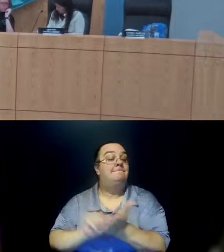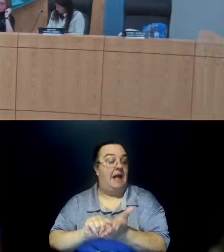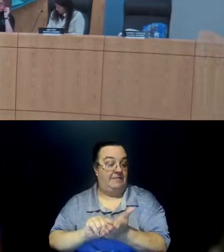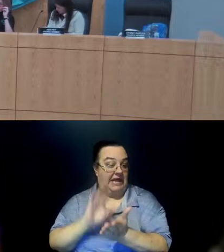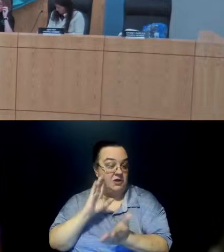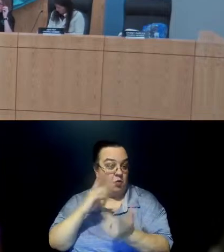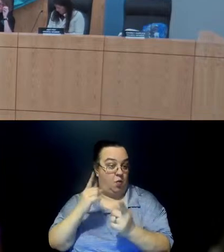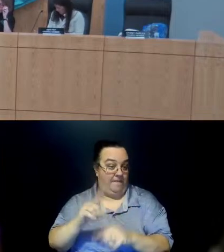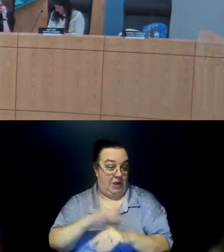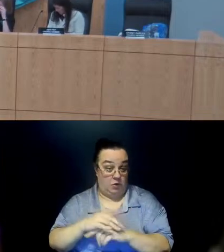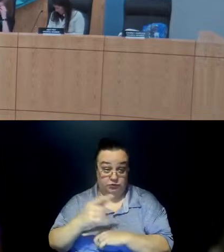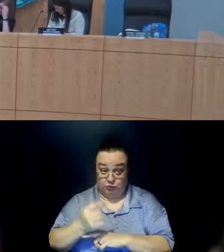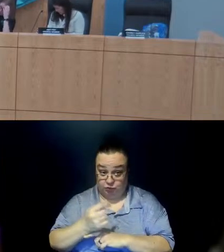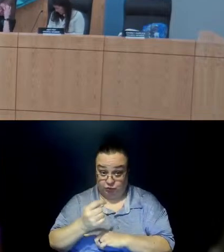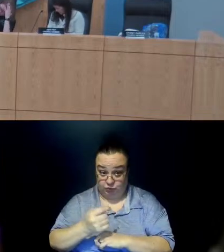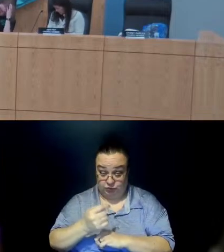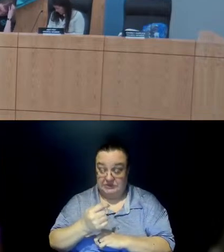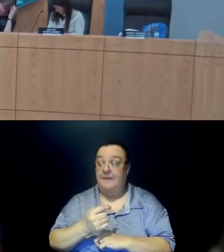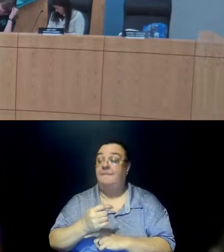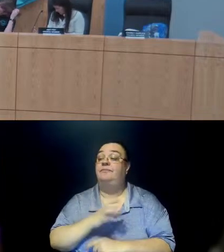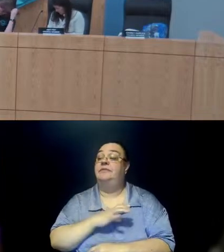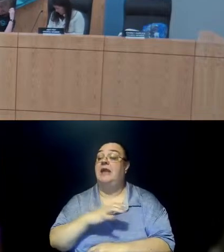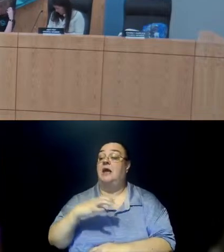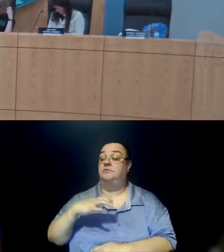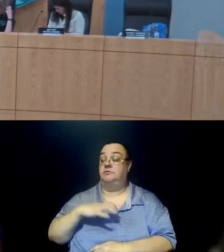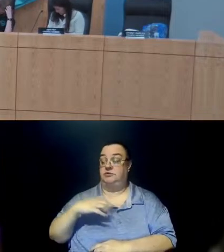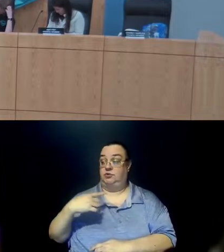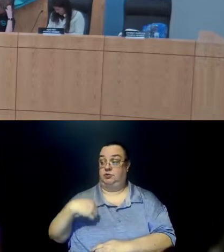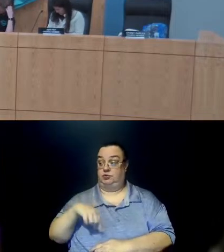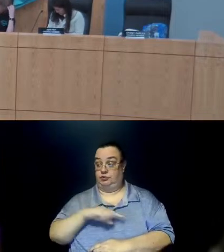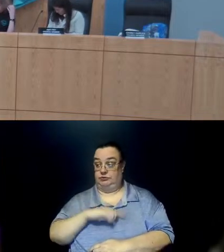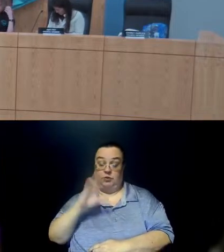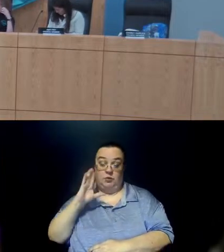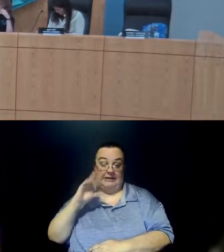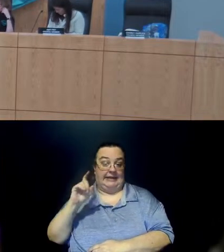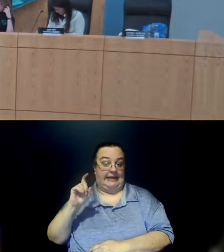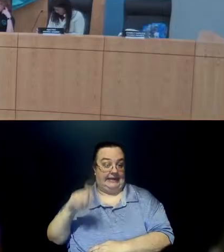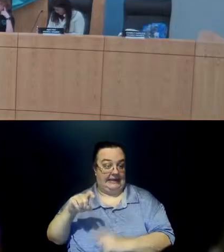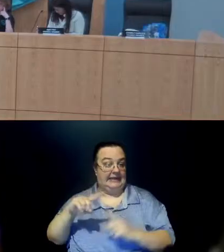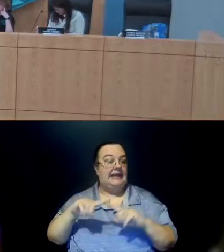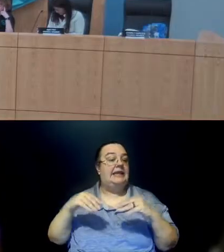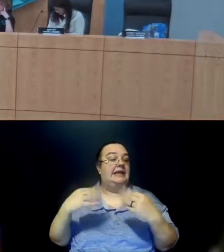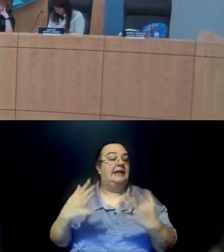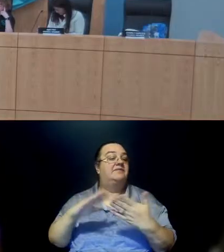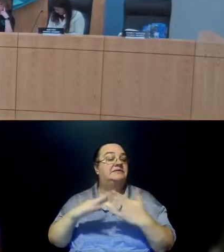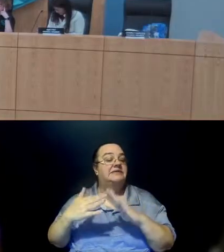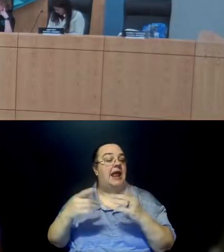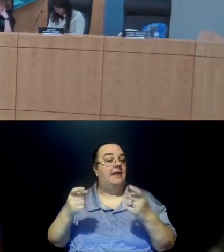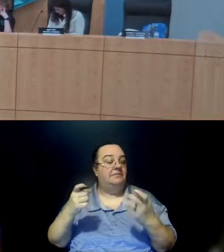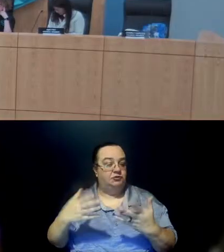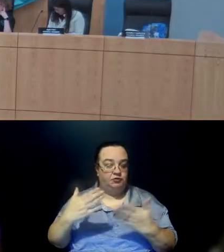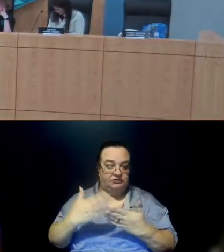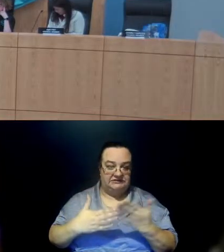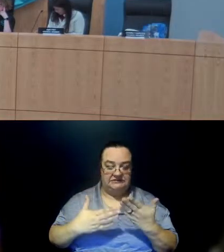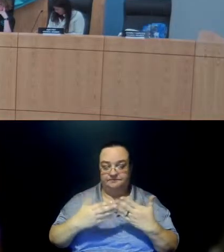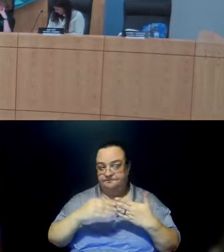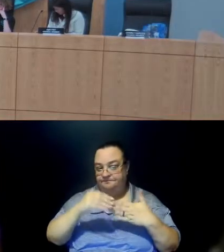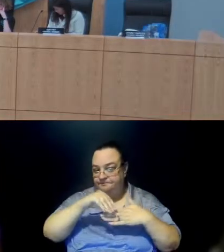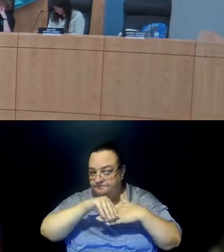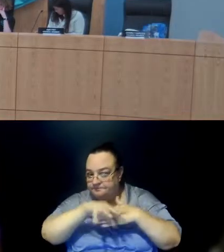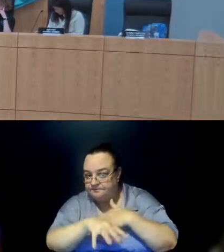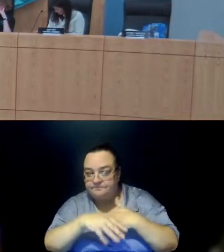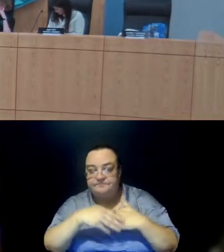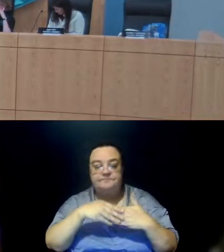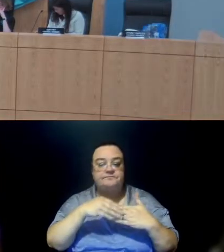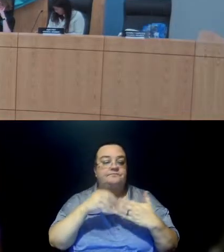Tuesday. Council, we will need to give the town administrator some direction, at least, on what